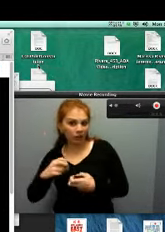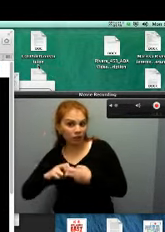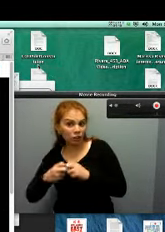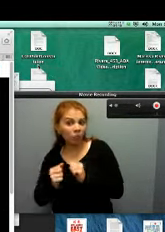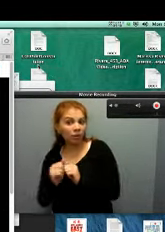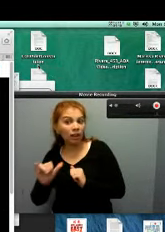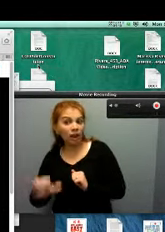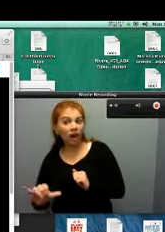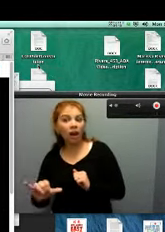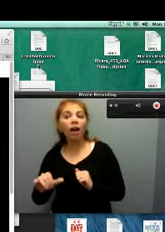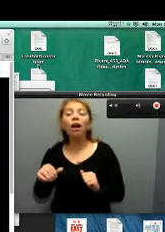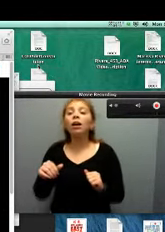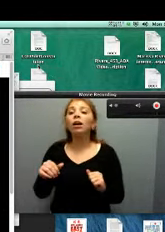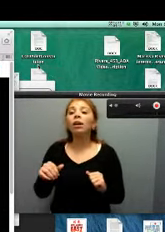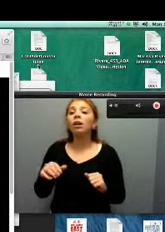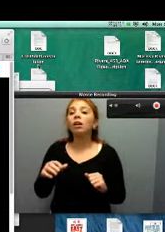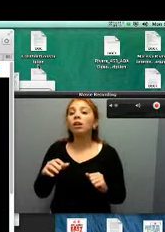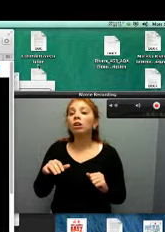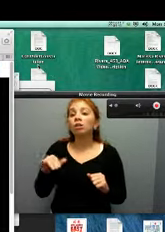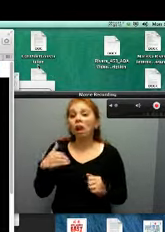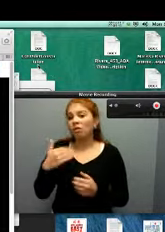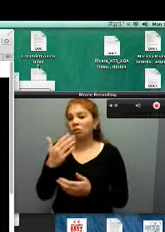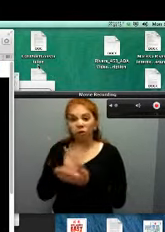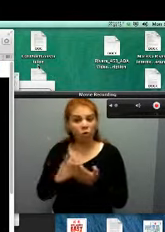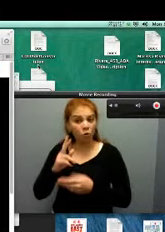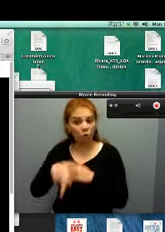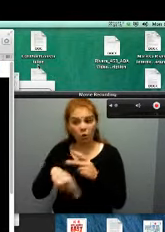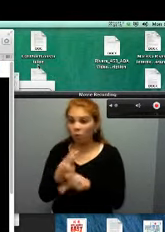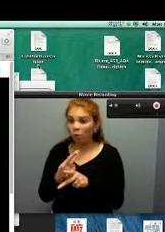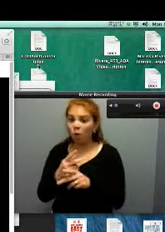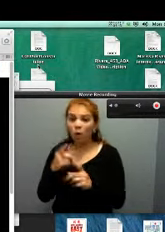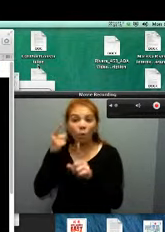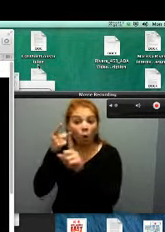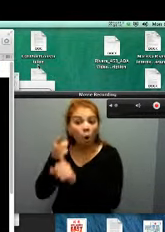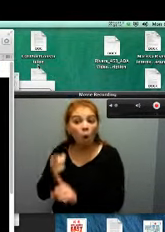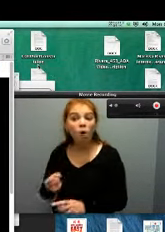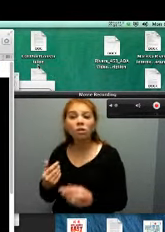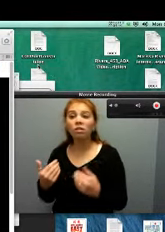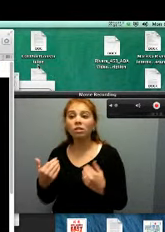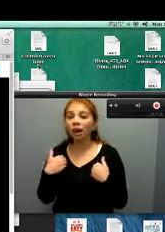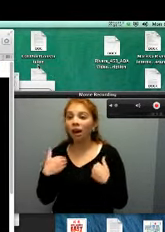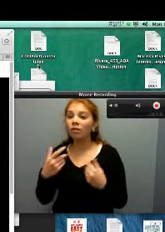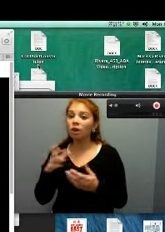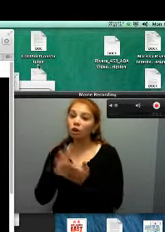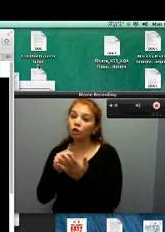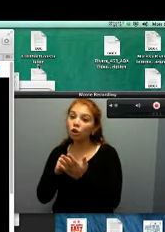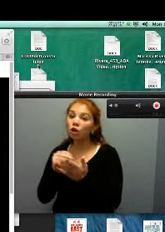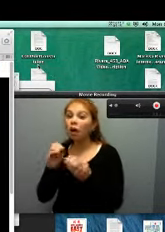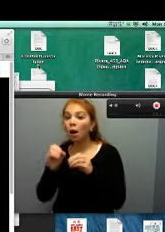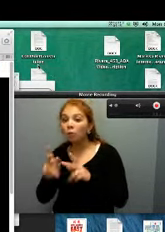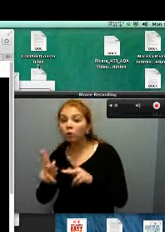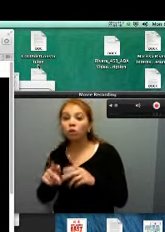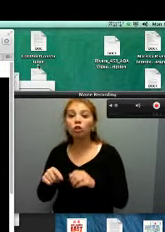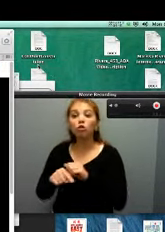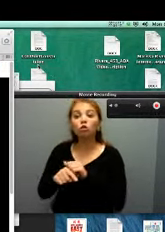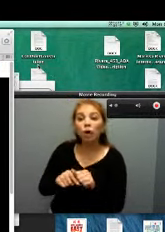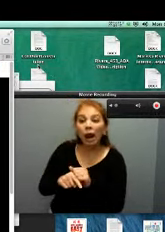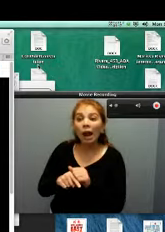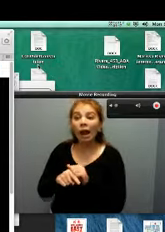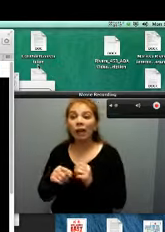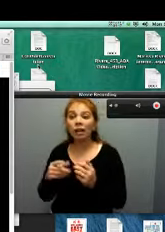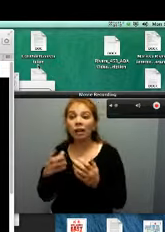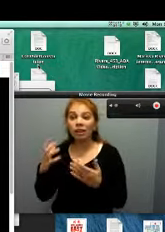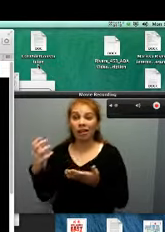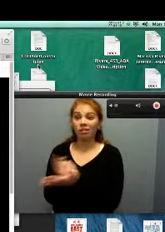that, what kind of goals they're going to need, what kind of learning opportunities and training can they take advantage